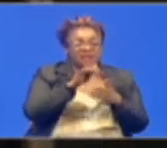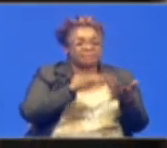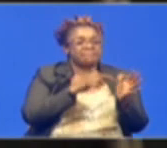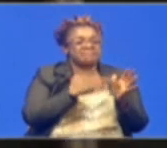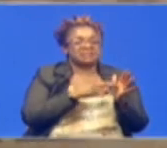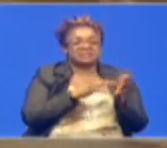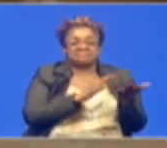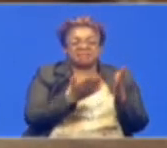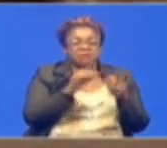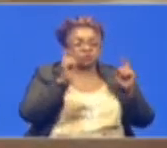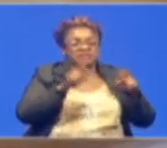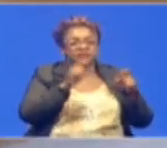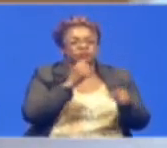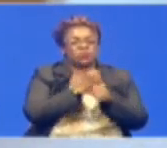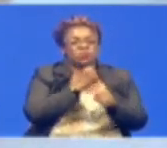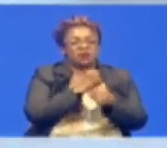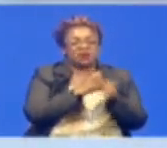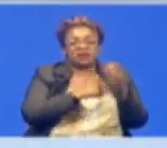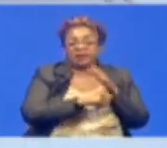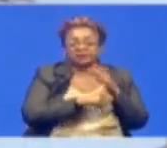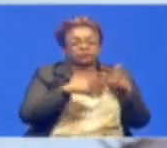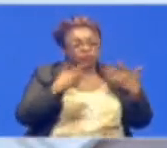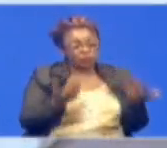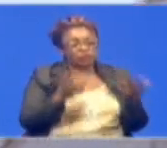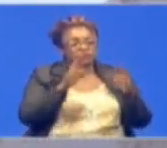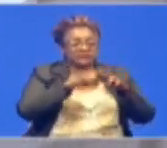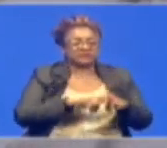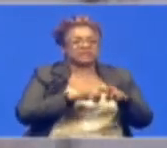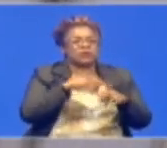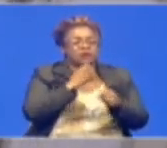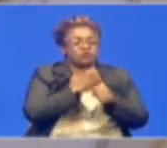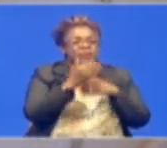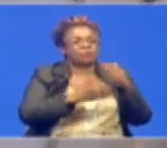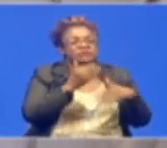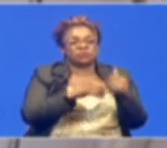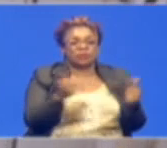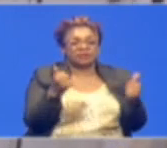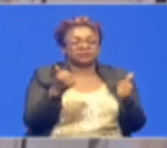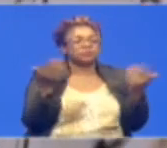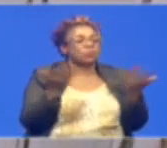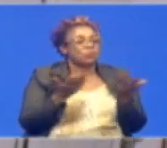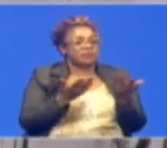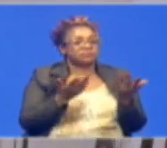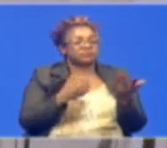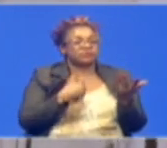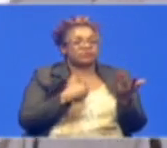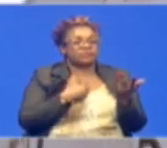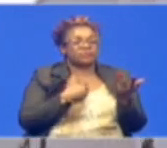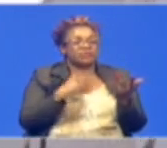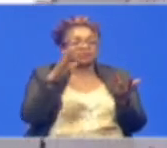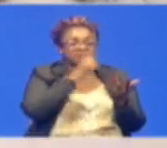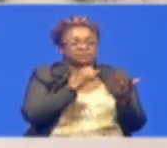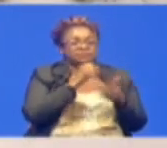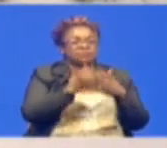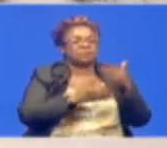need to rework, or maybe you need to sit down the process line where there is a gap in your